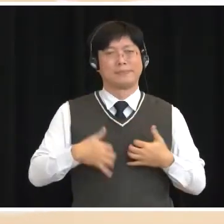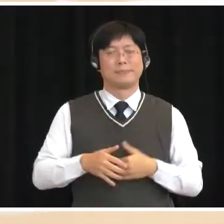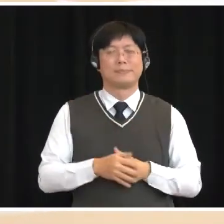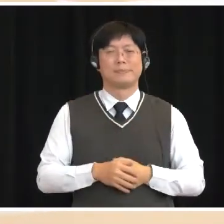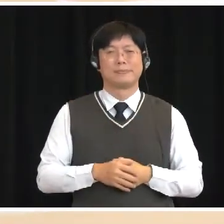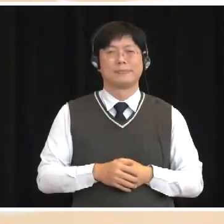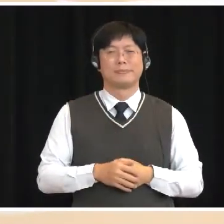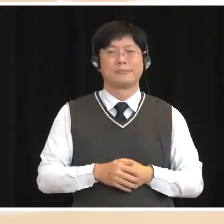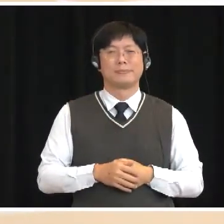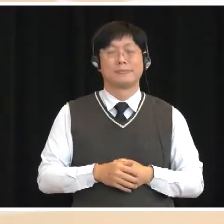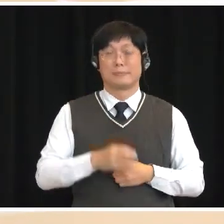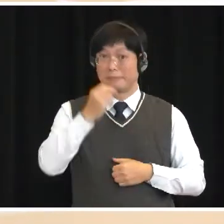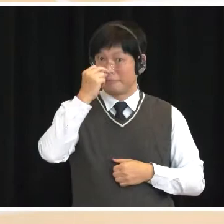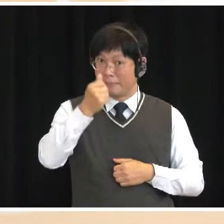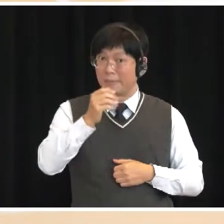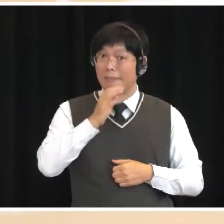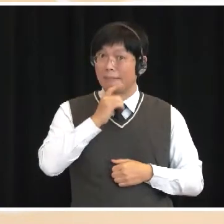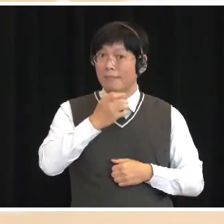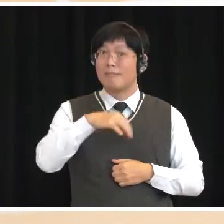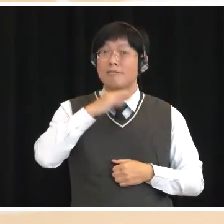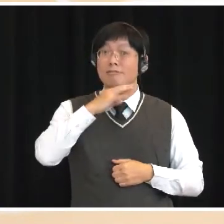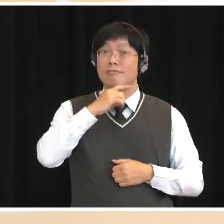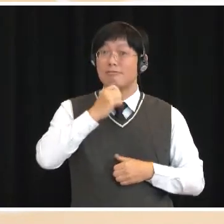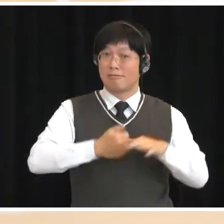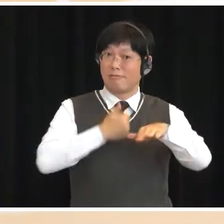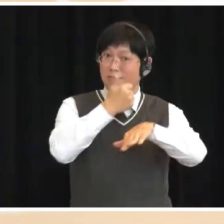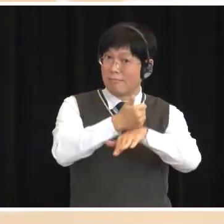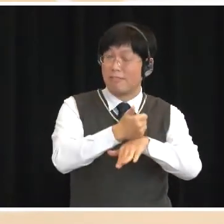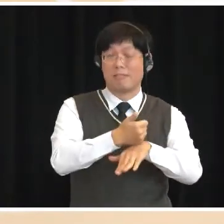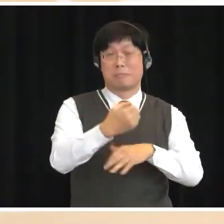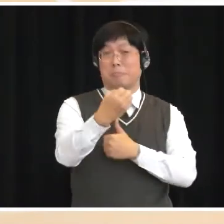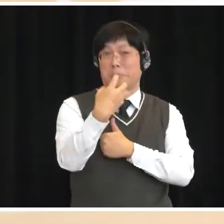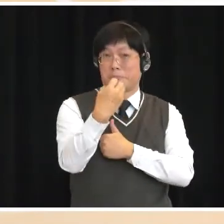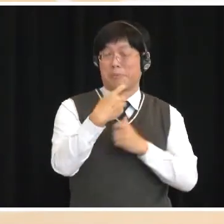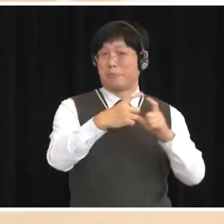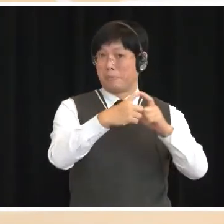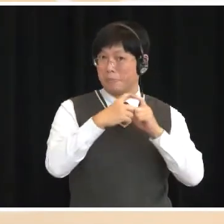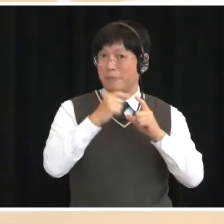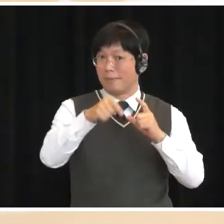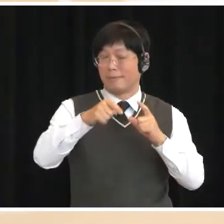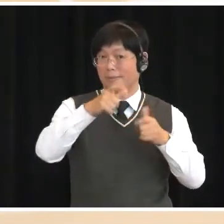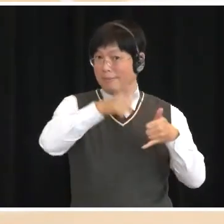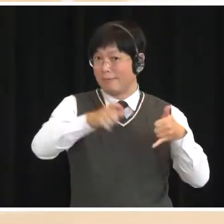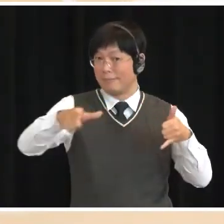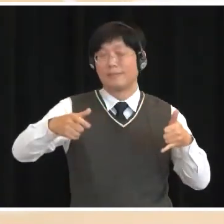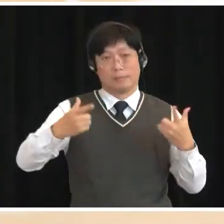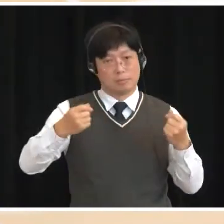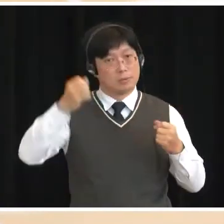answers, don't forget to eat. Meeting is closed.